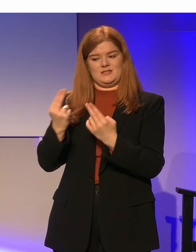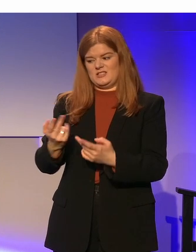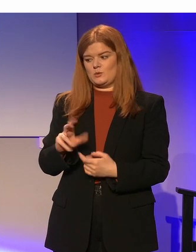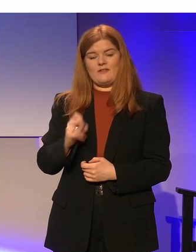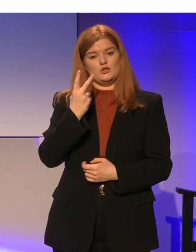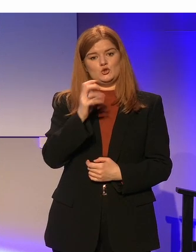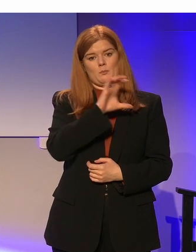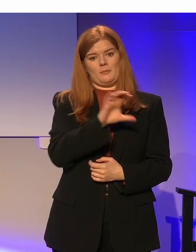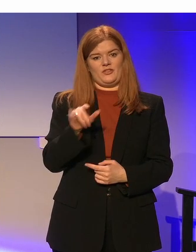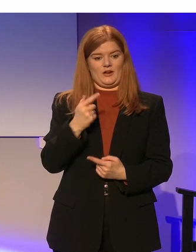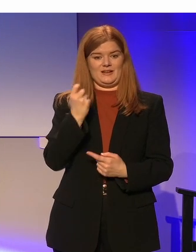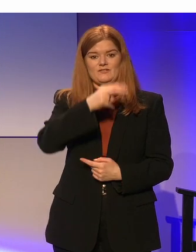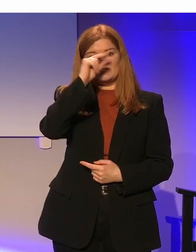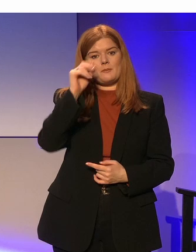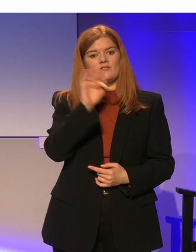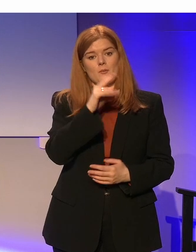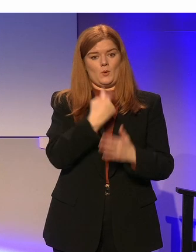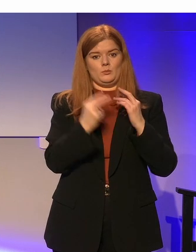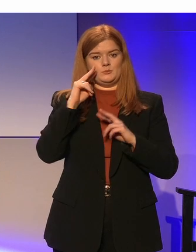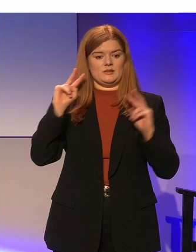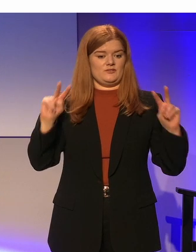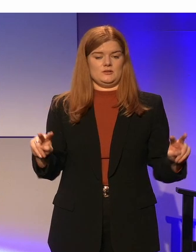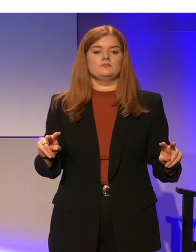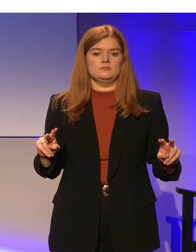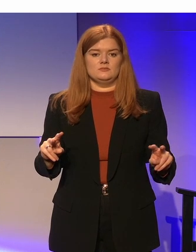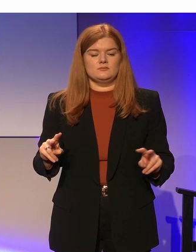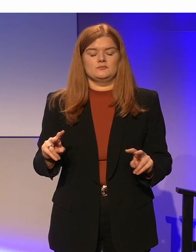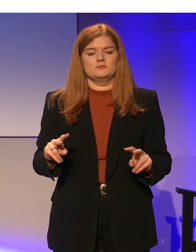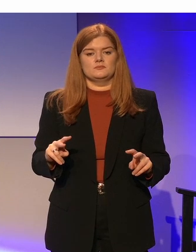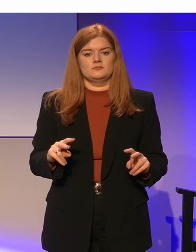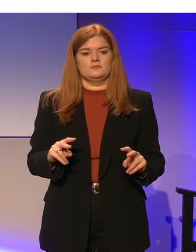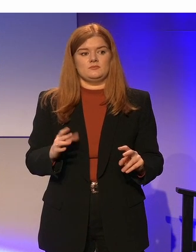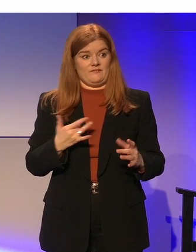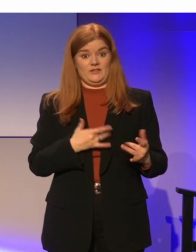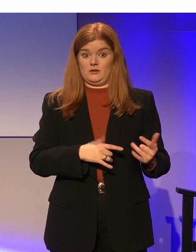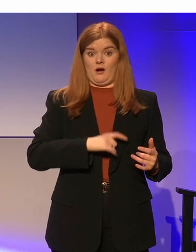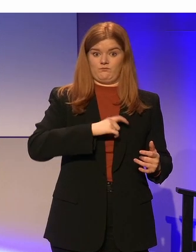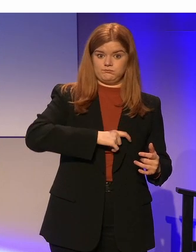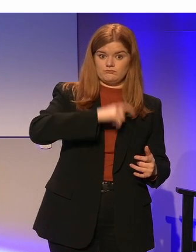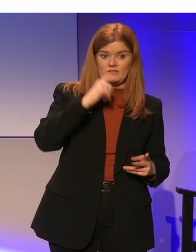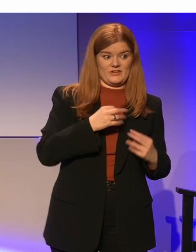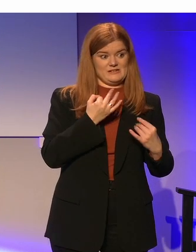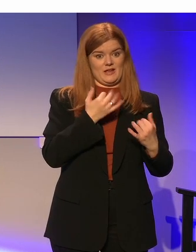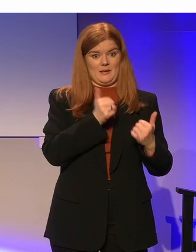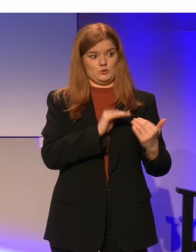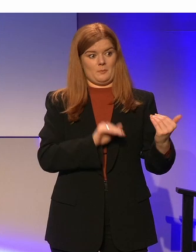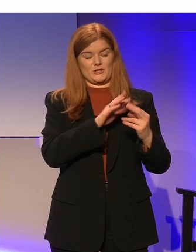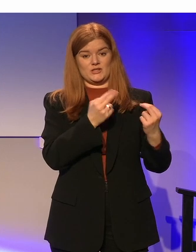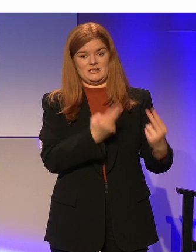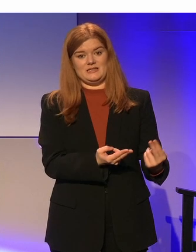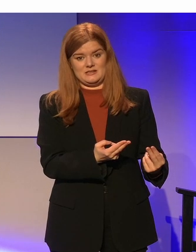bubbles there that give an example from both sides of the coin of that huge confidence boost at the